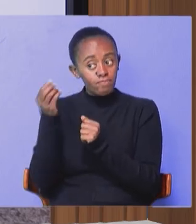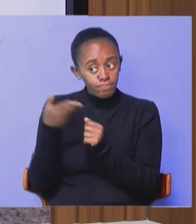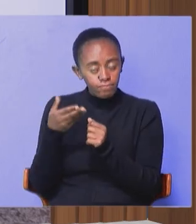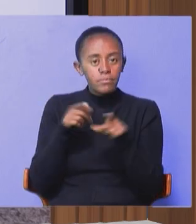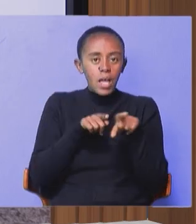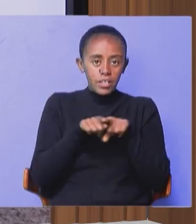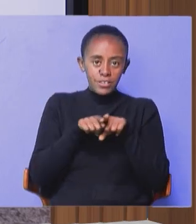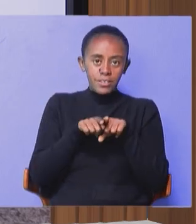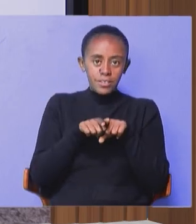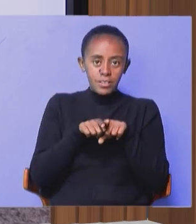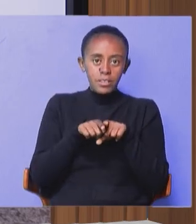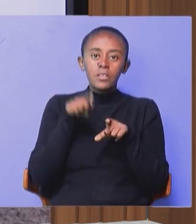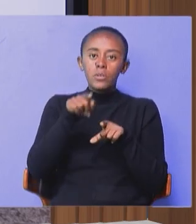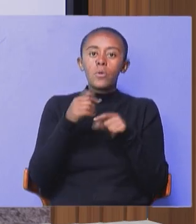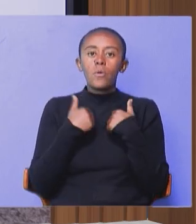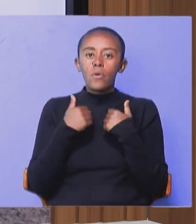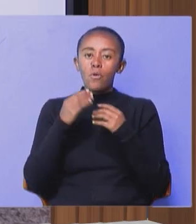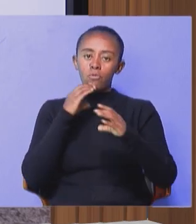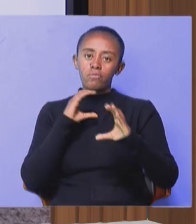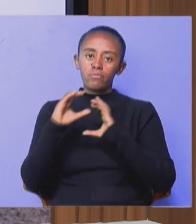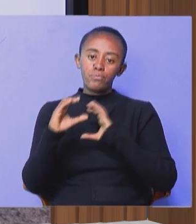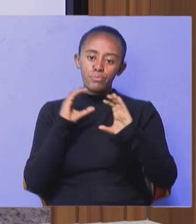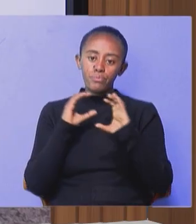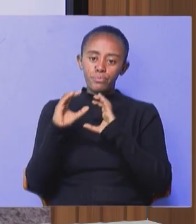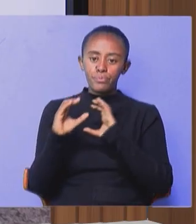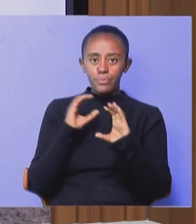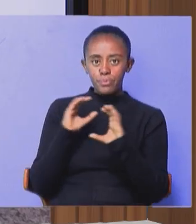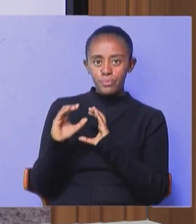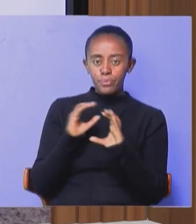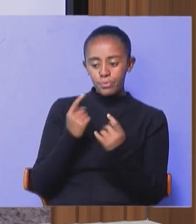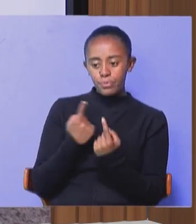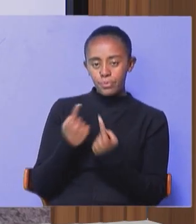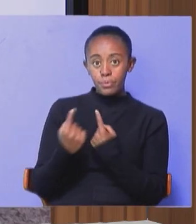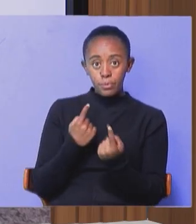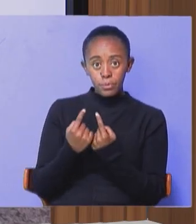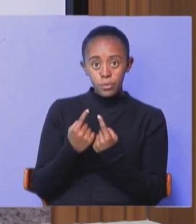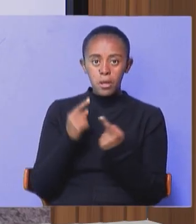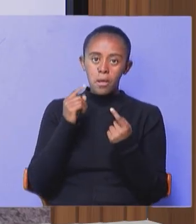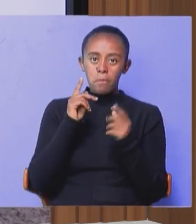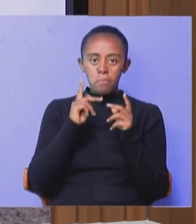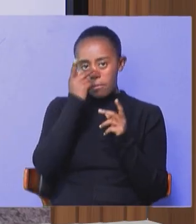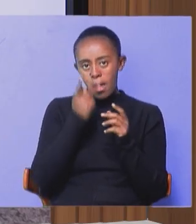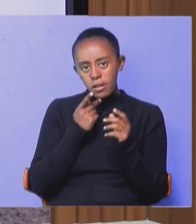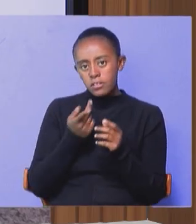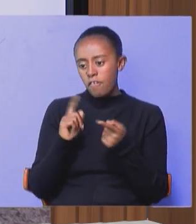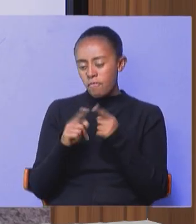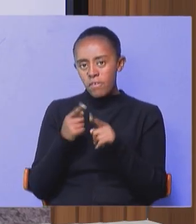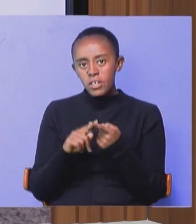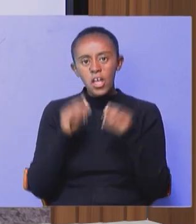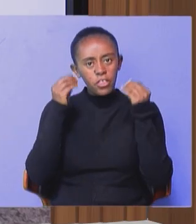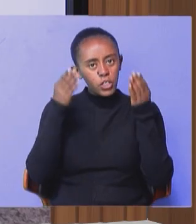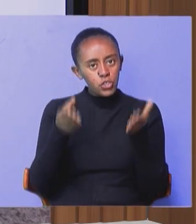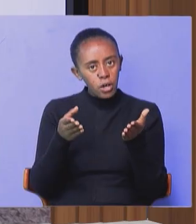means you have been having a conversation with someone next to you. It may be a parent, it may be a friend, a